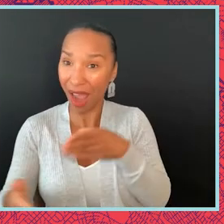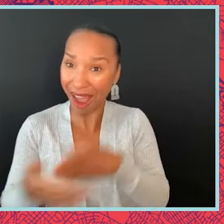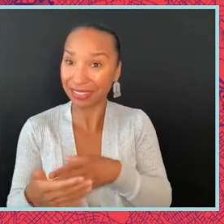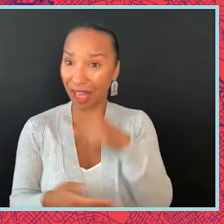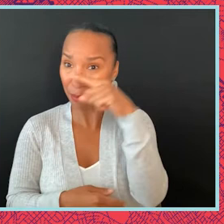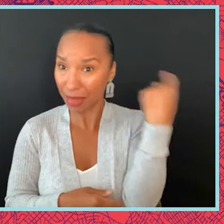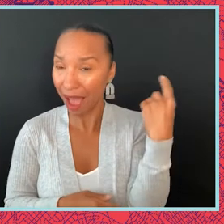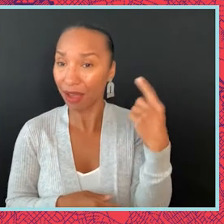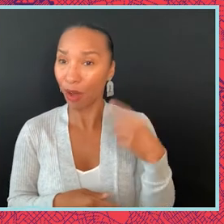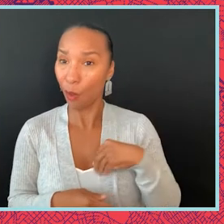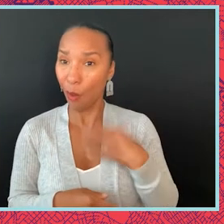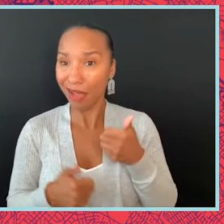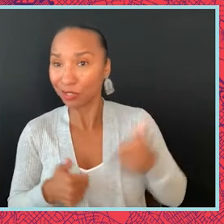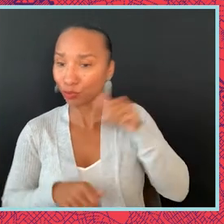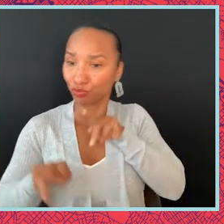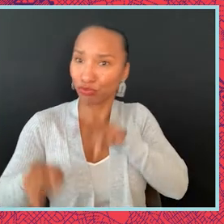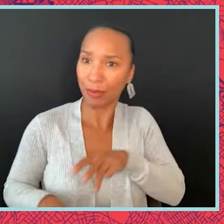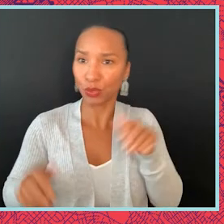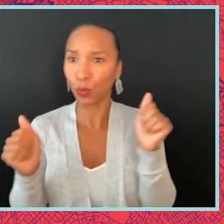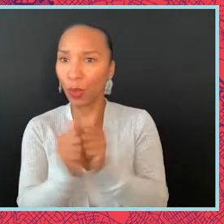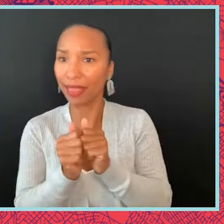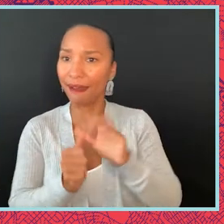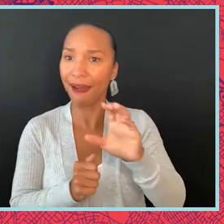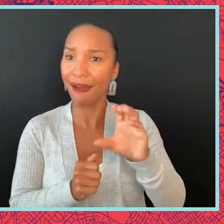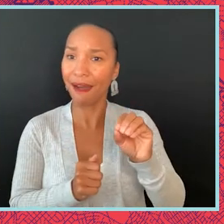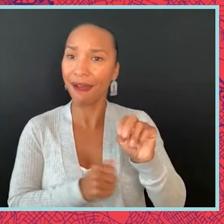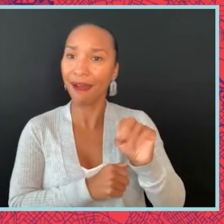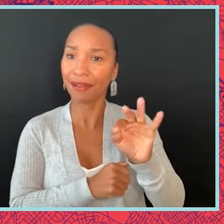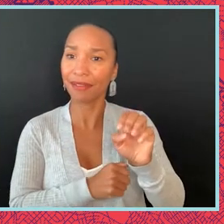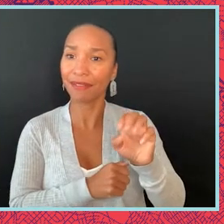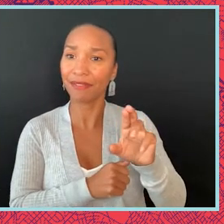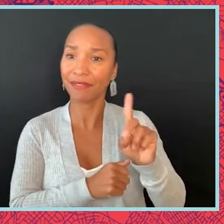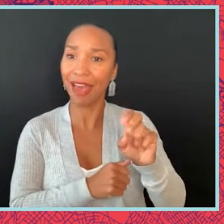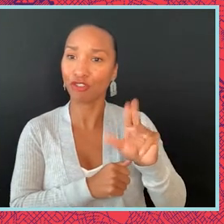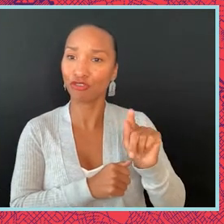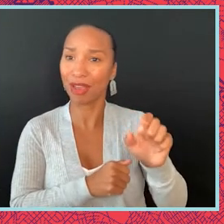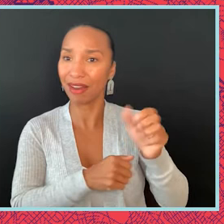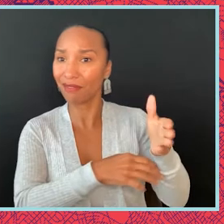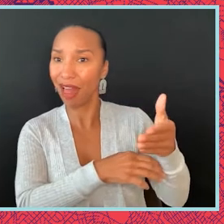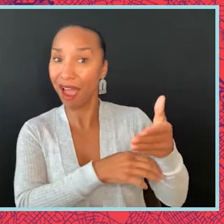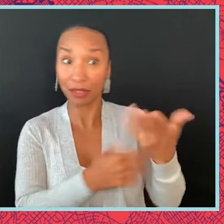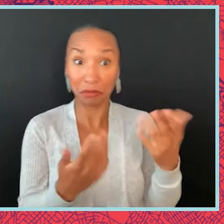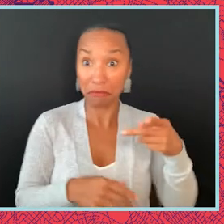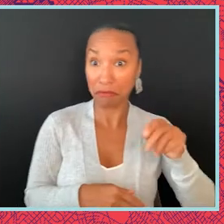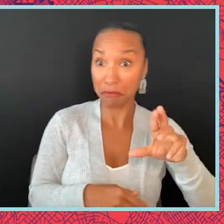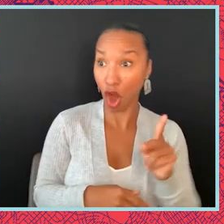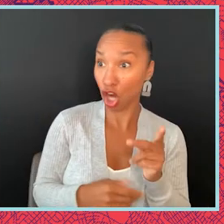with, you know, Confederate flags and like no real concern being given, apparently by the Park